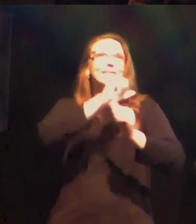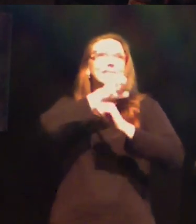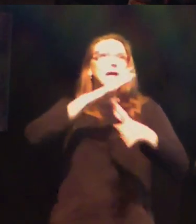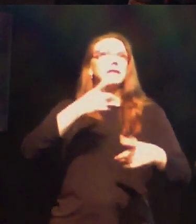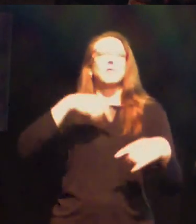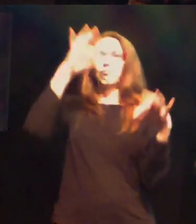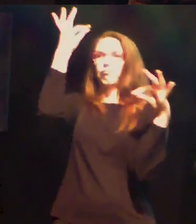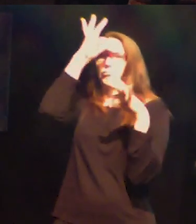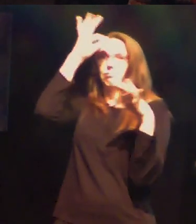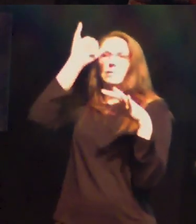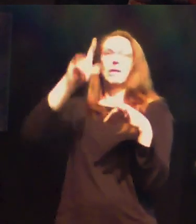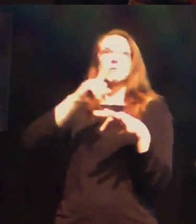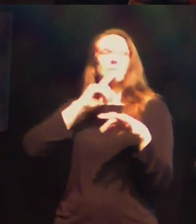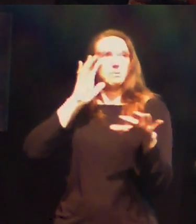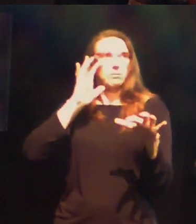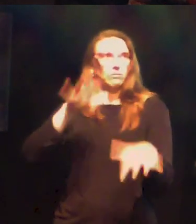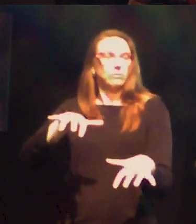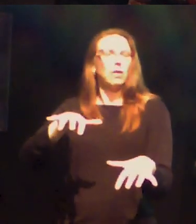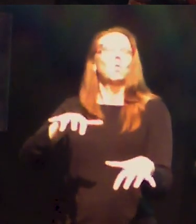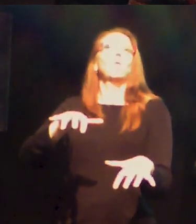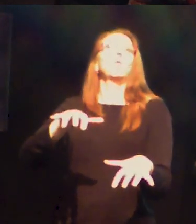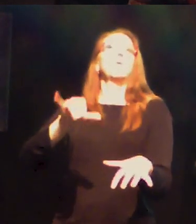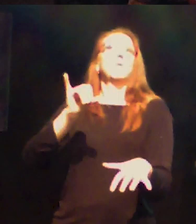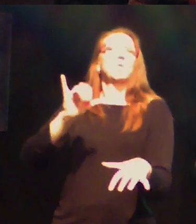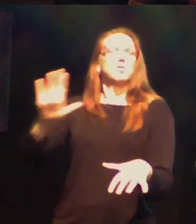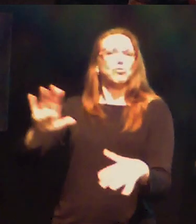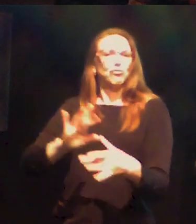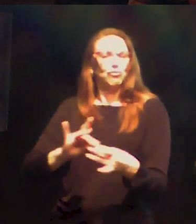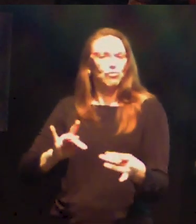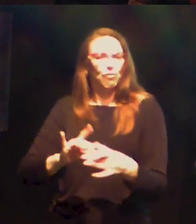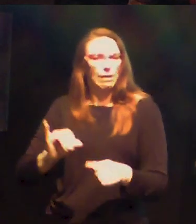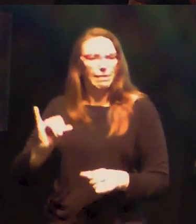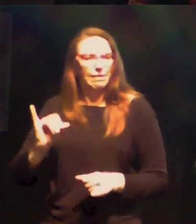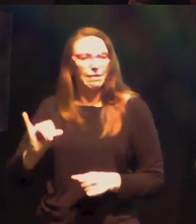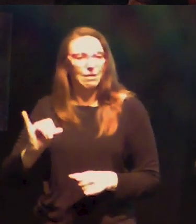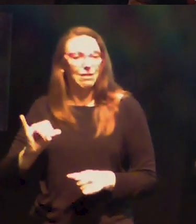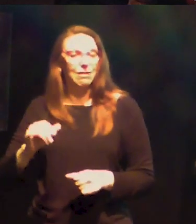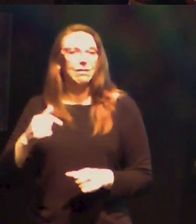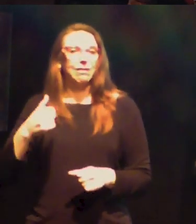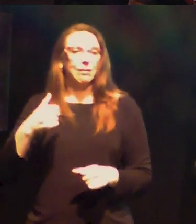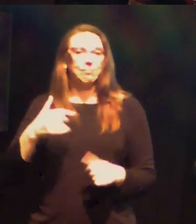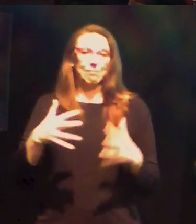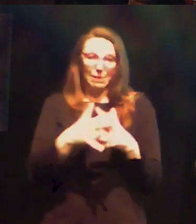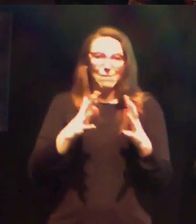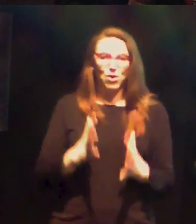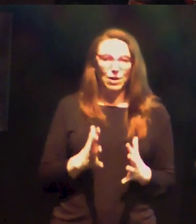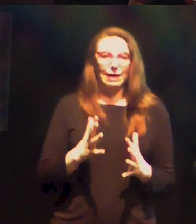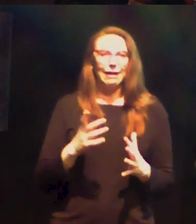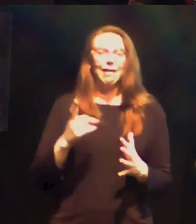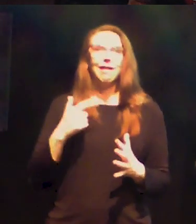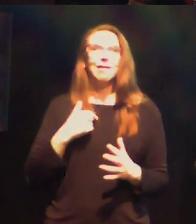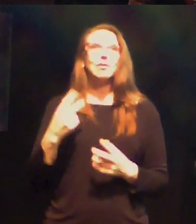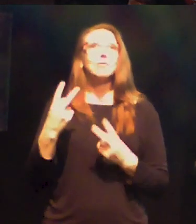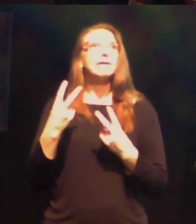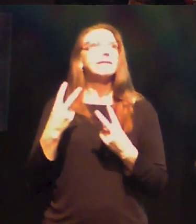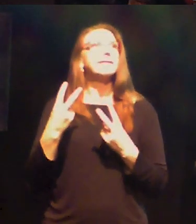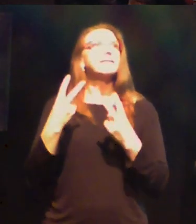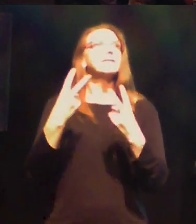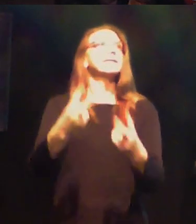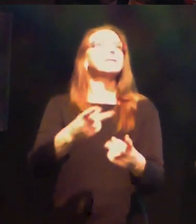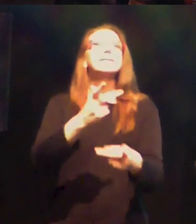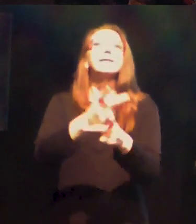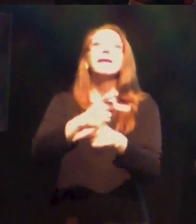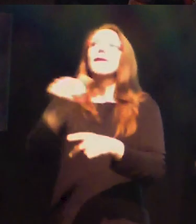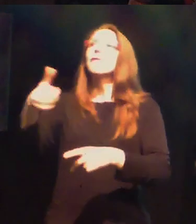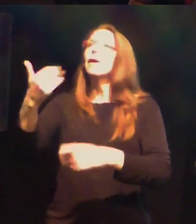have any idea. So that was very shocking to me that, you know, as a American, we go across the world and take care of